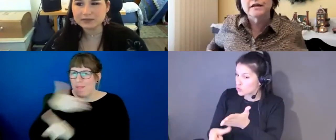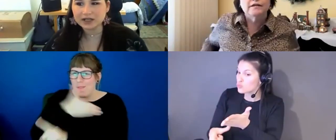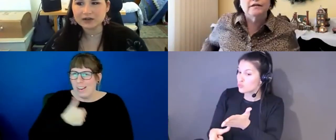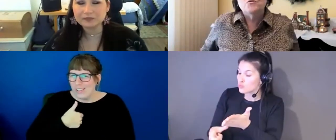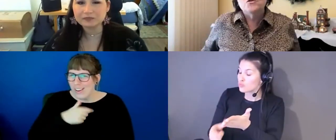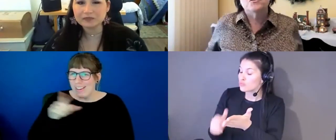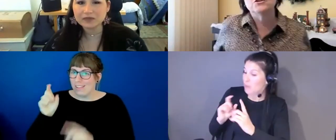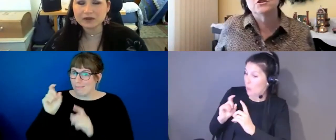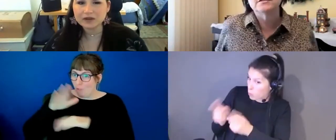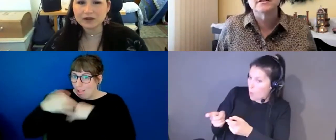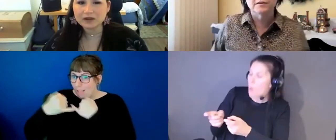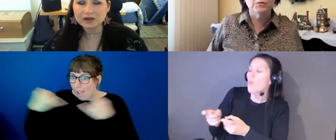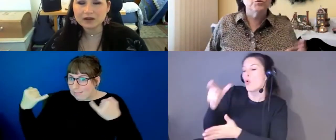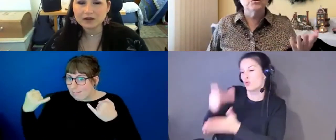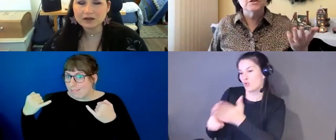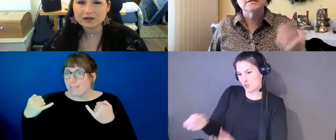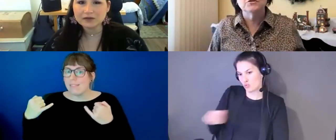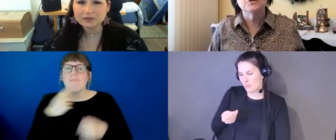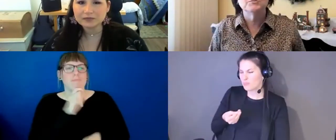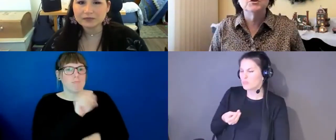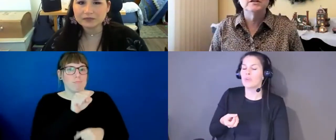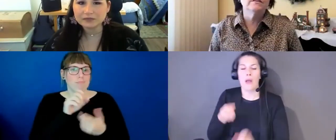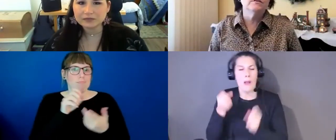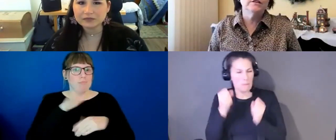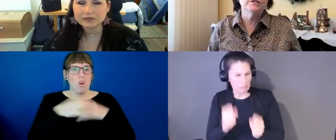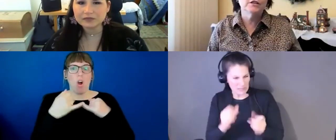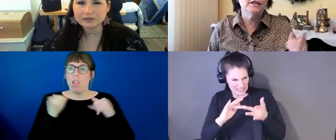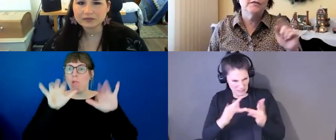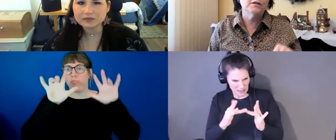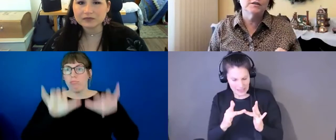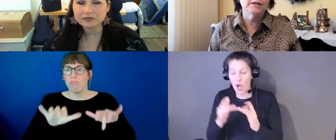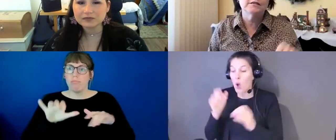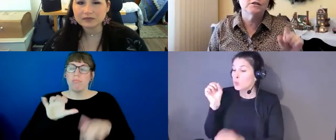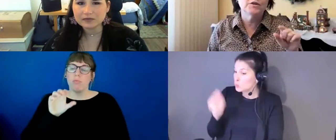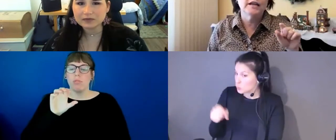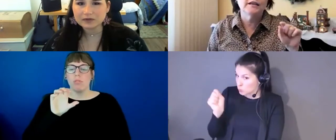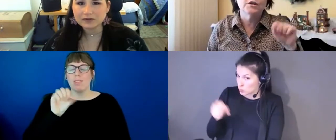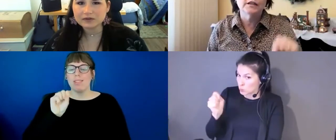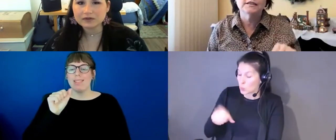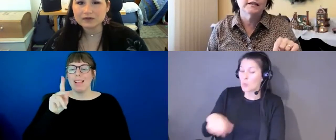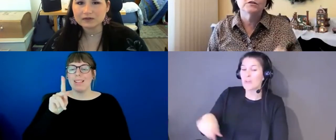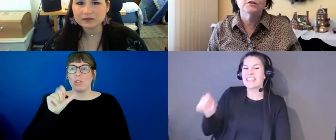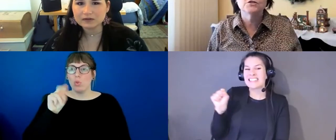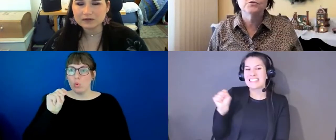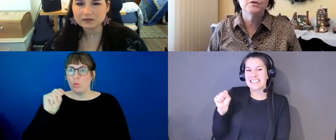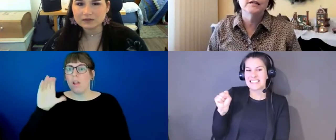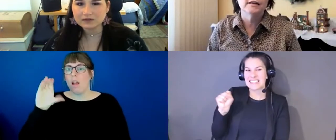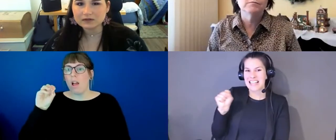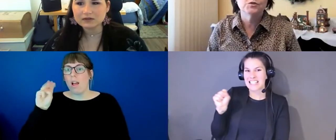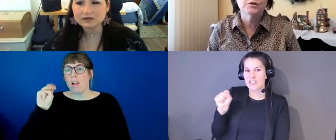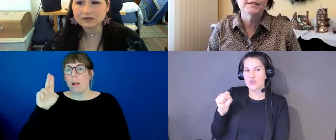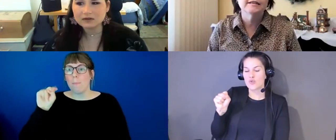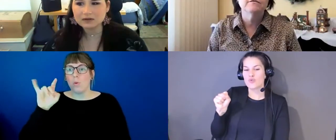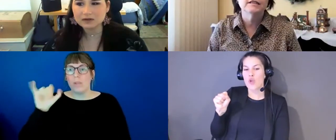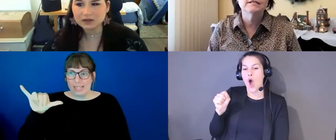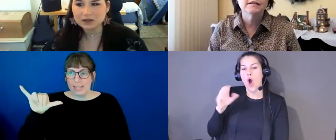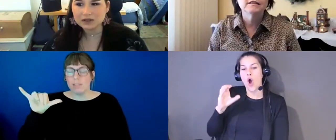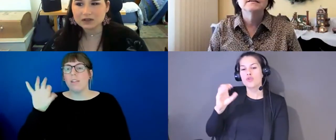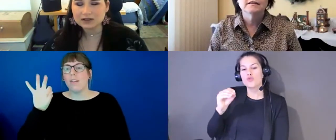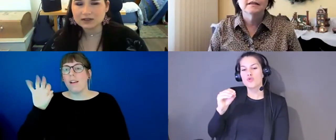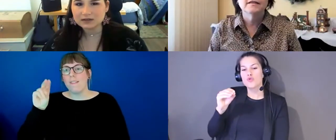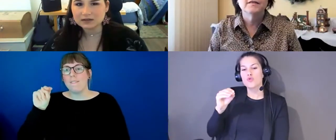Sure. Yeah, no, you can just Google Saskatoon Community Foundation, and there's a place to donate, and you click down to the Tori Slade